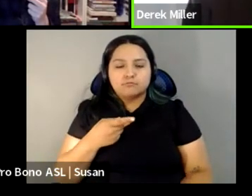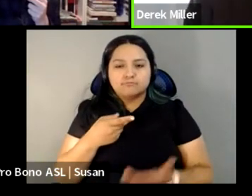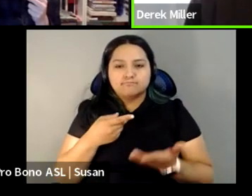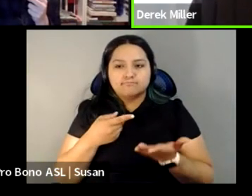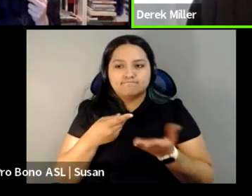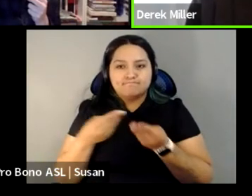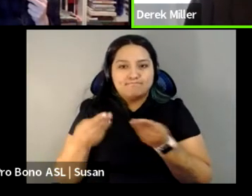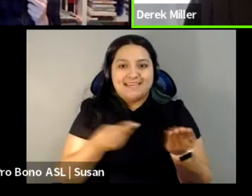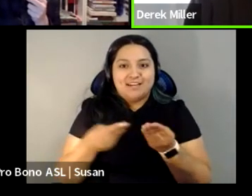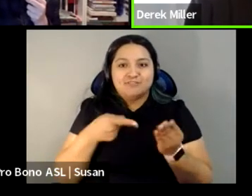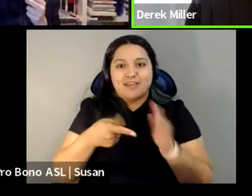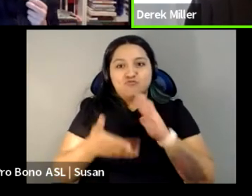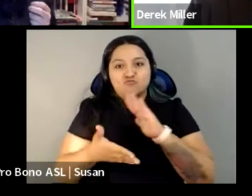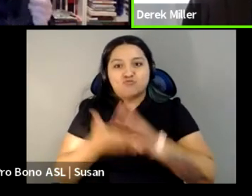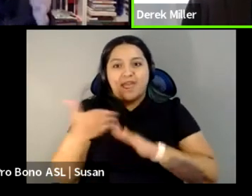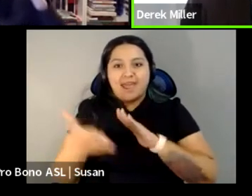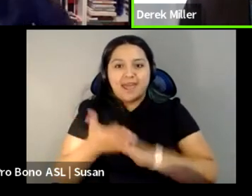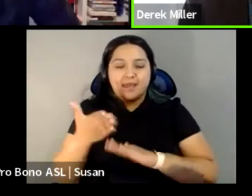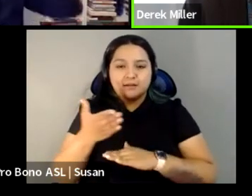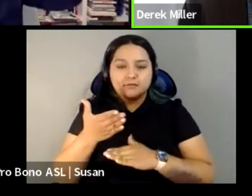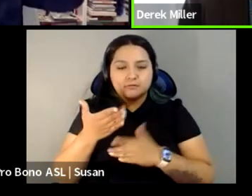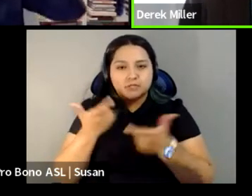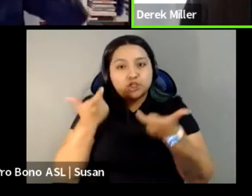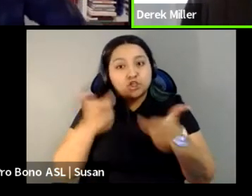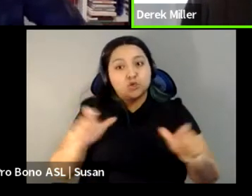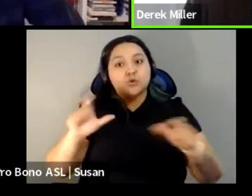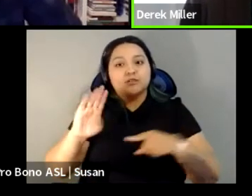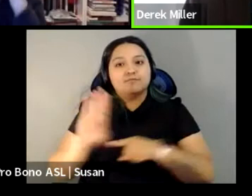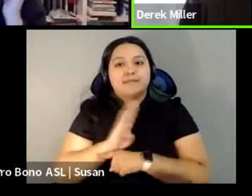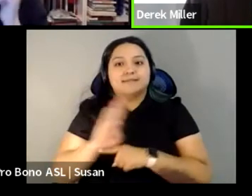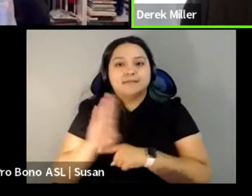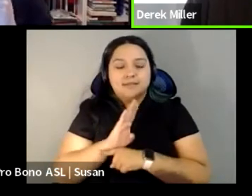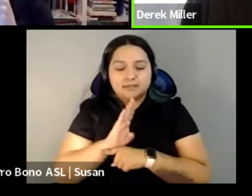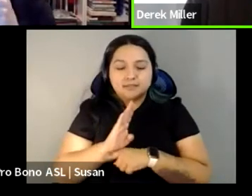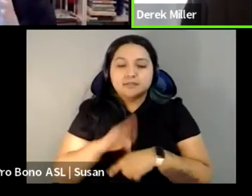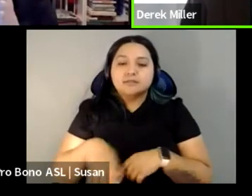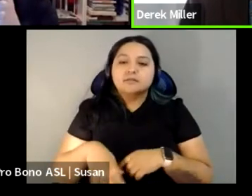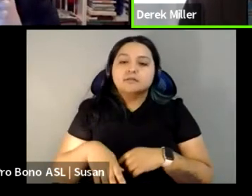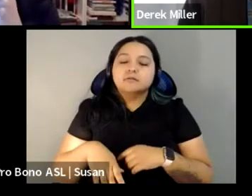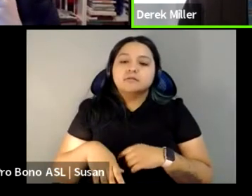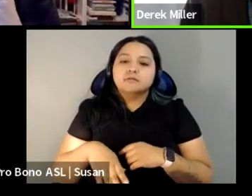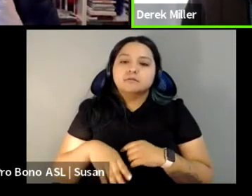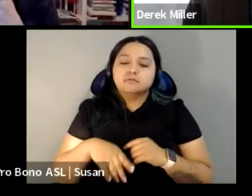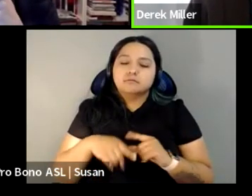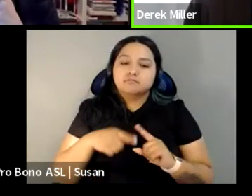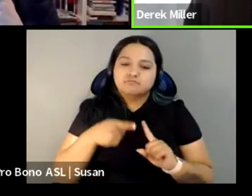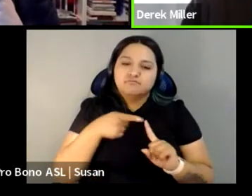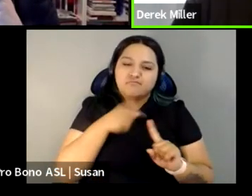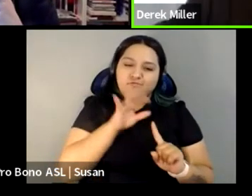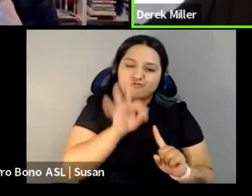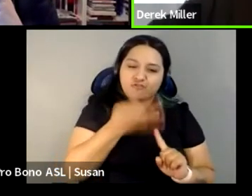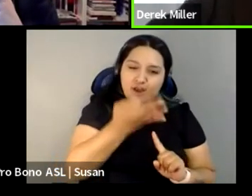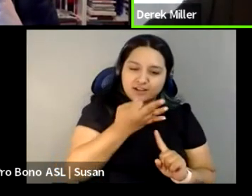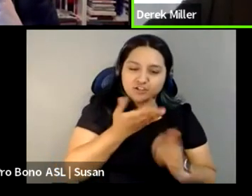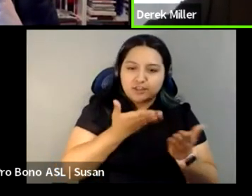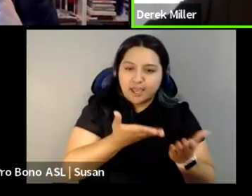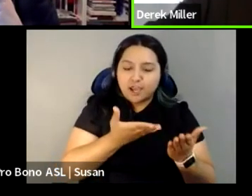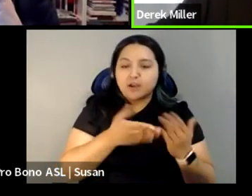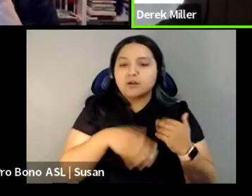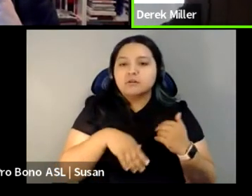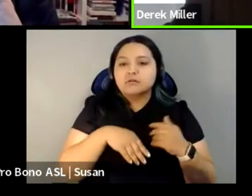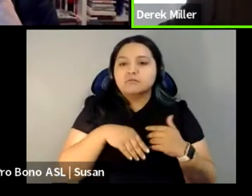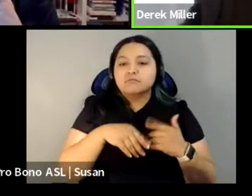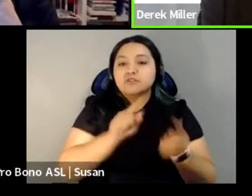they ran a transatlantic business that emphasized taking plays from particularly the French market in translation, perhaps through the